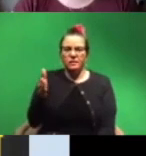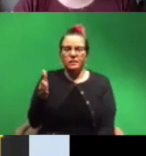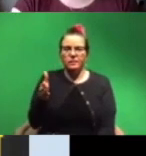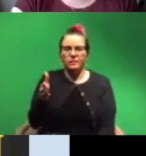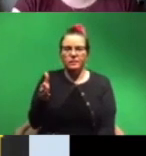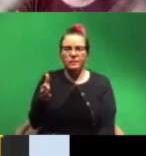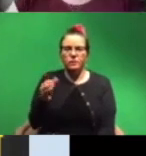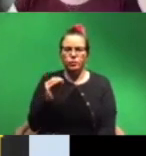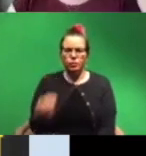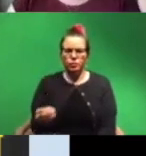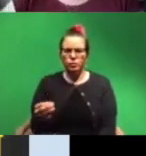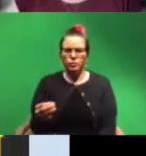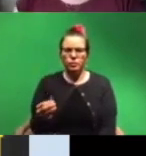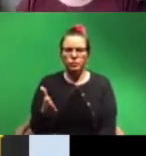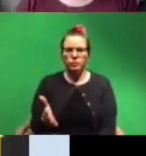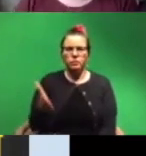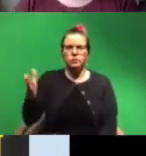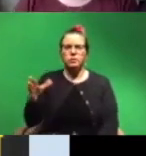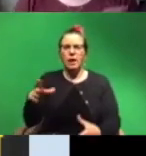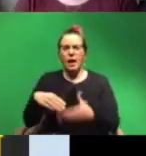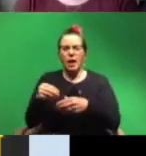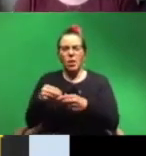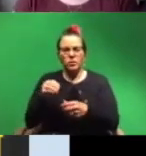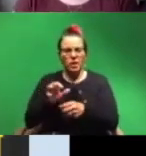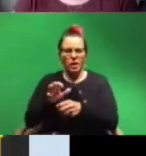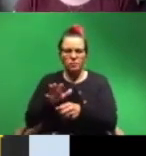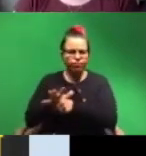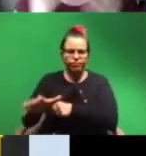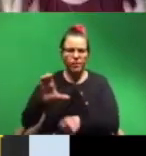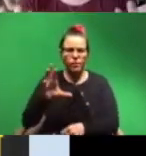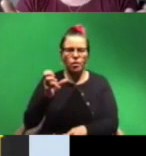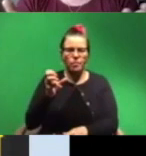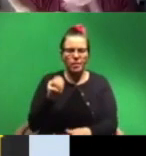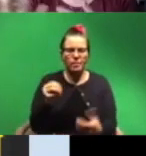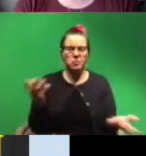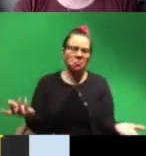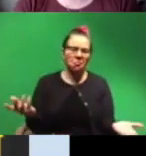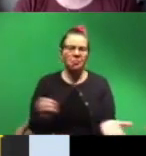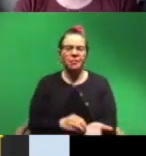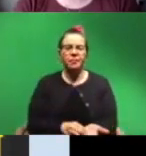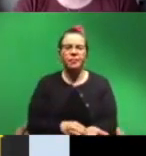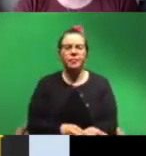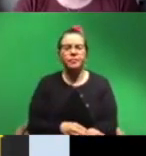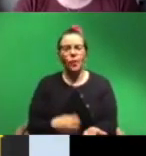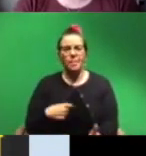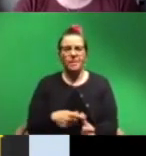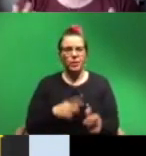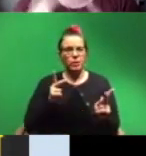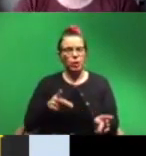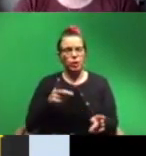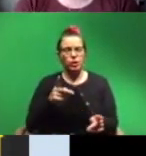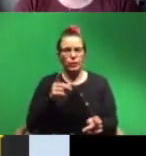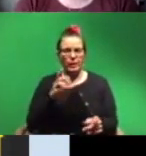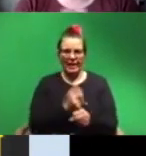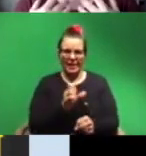have no chromium. And then on the outside, we have loads of chromium. And so I'm the first person to have got an image like that. So a